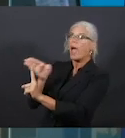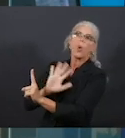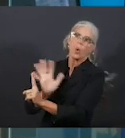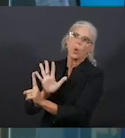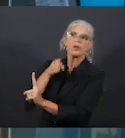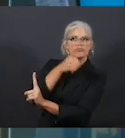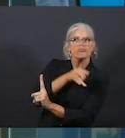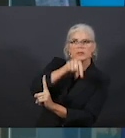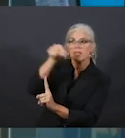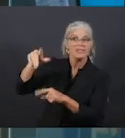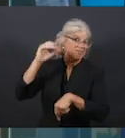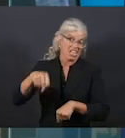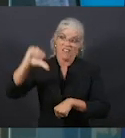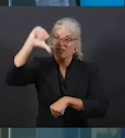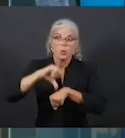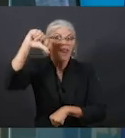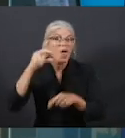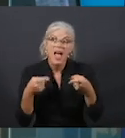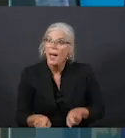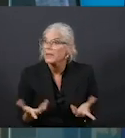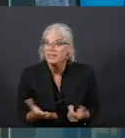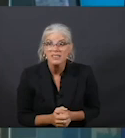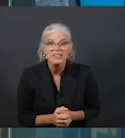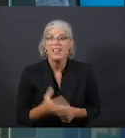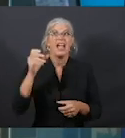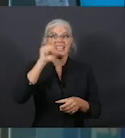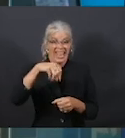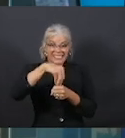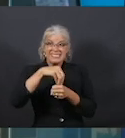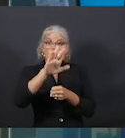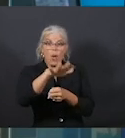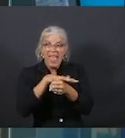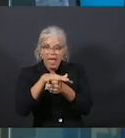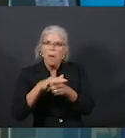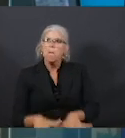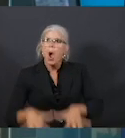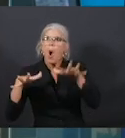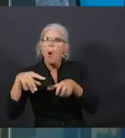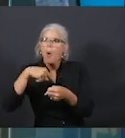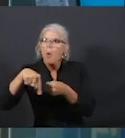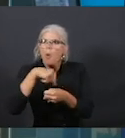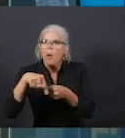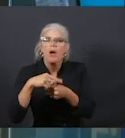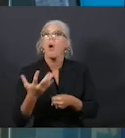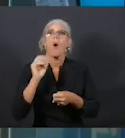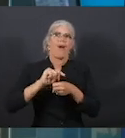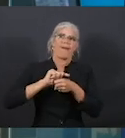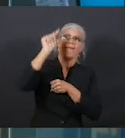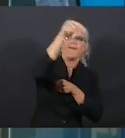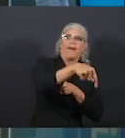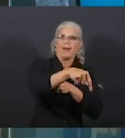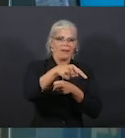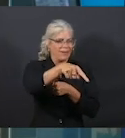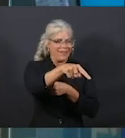tornadoes, strong wind gusts, inland flooding, and possible impacts well outside of the center of the storm. We had our